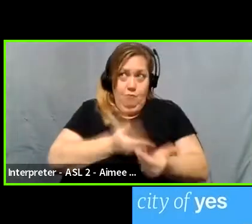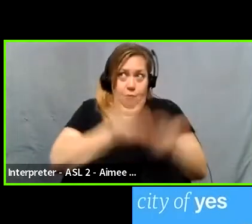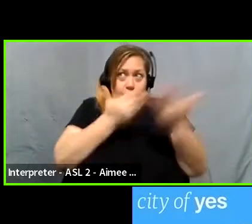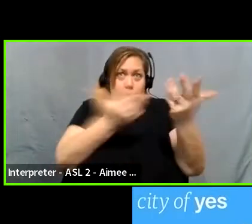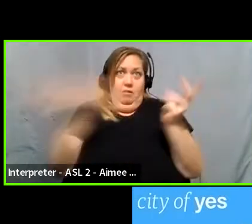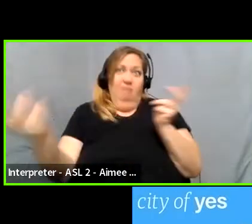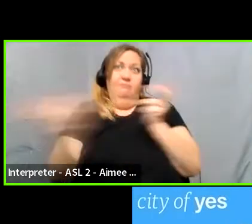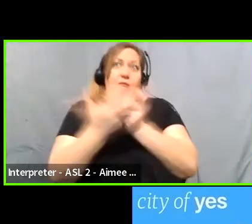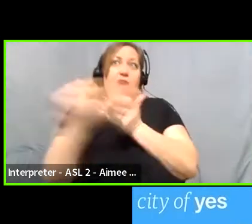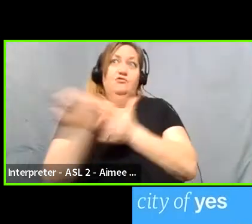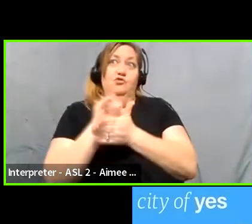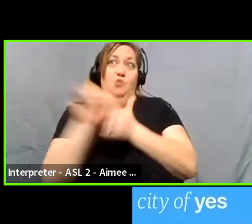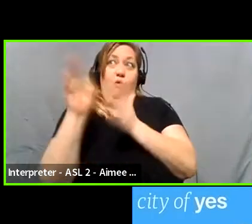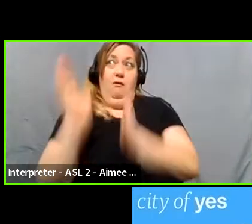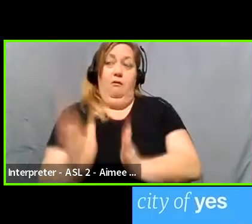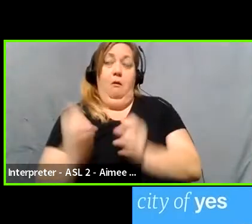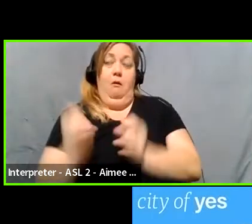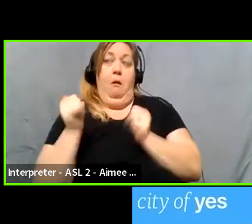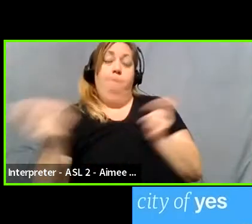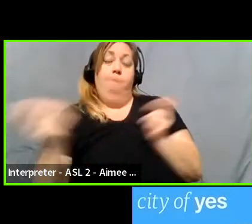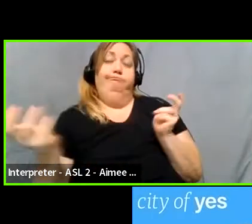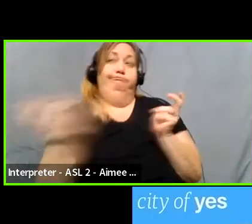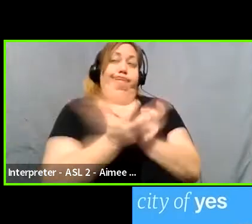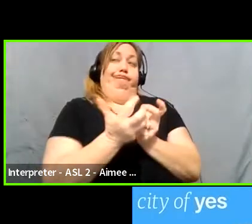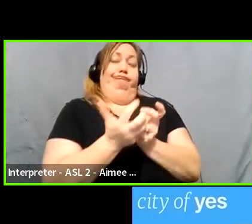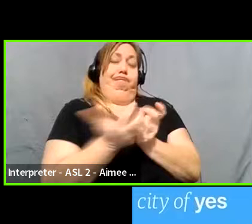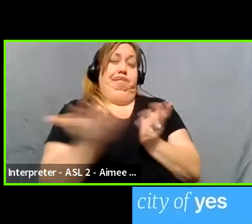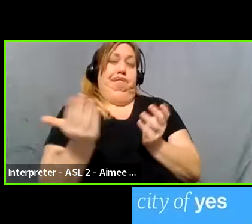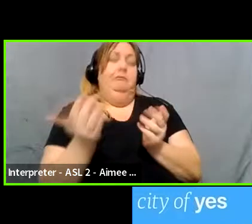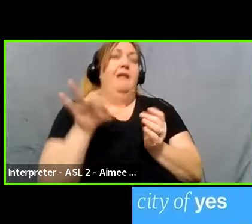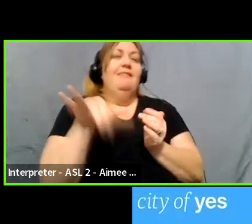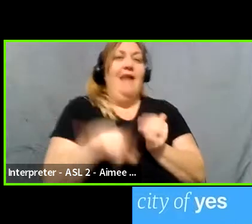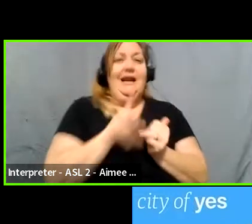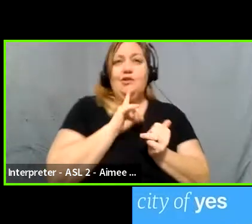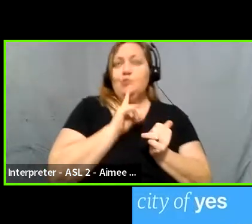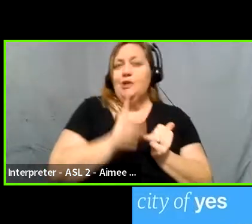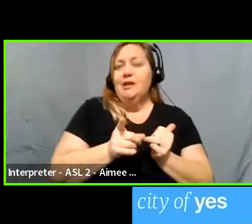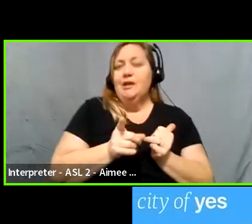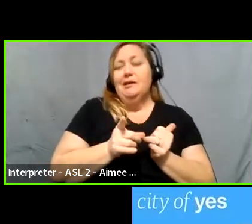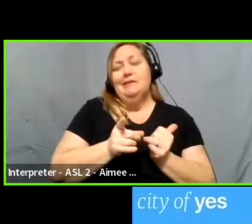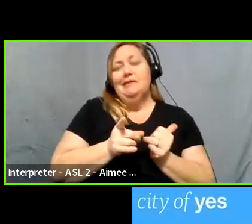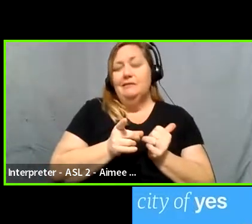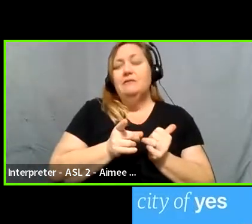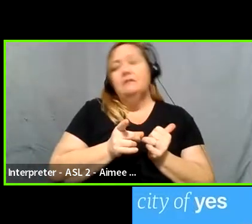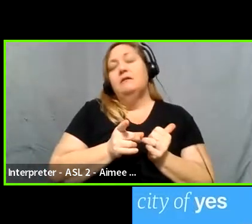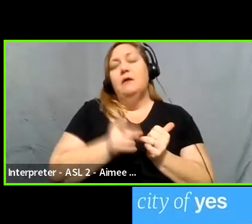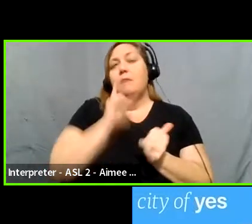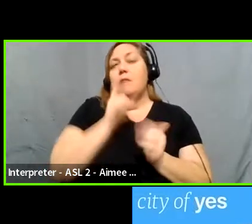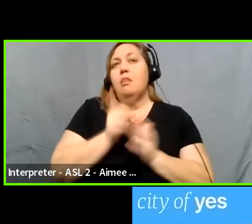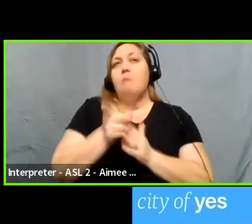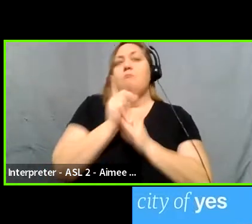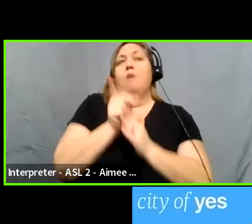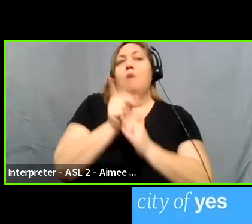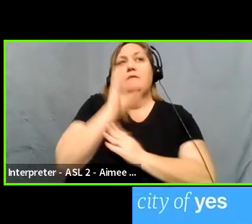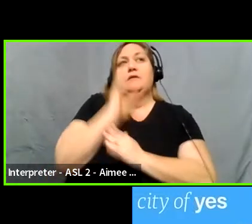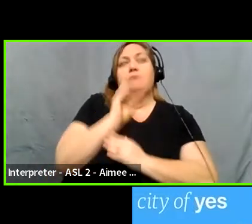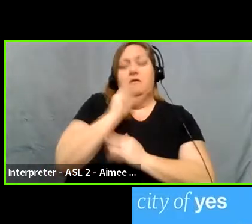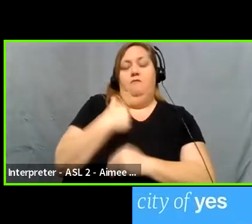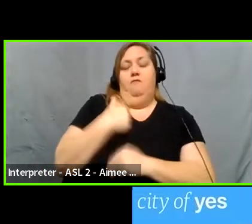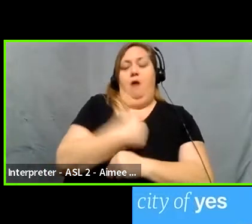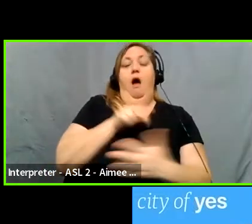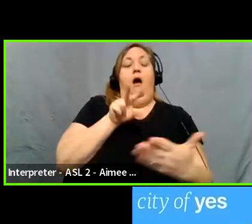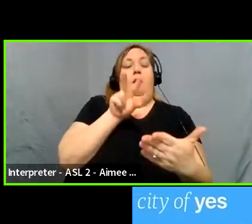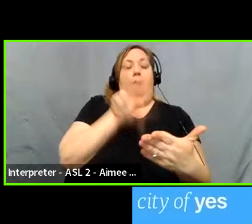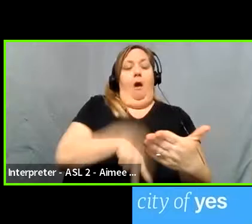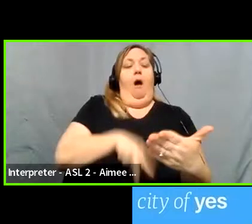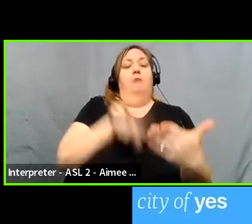Yorkers. Um, and that has really been the, um, moment of experience for us to be able to